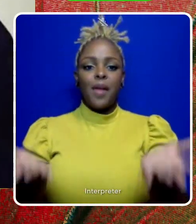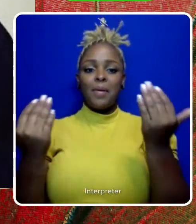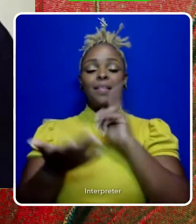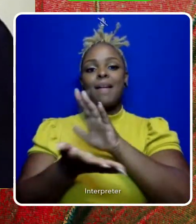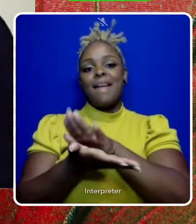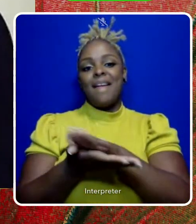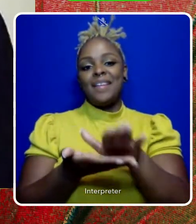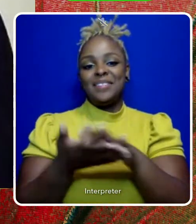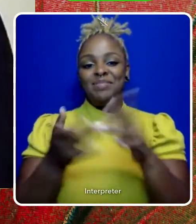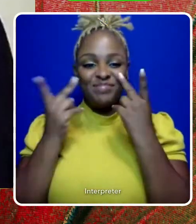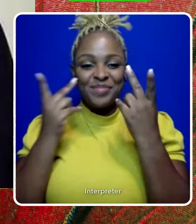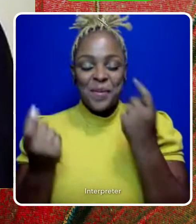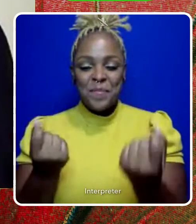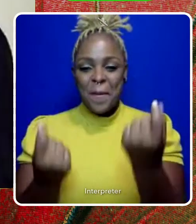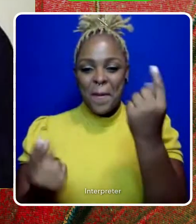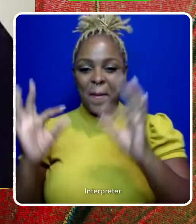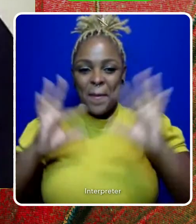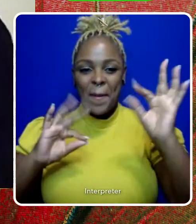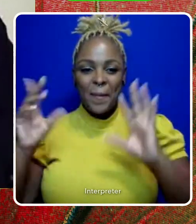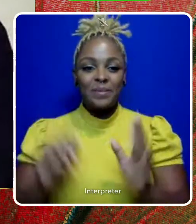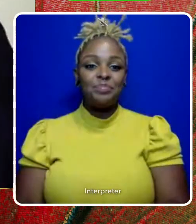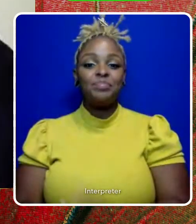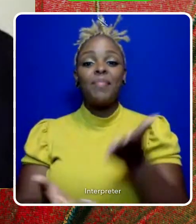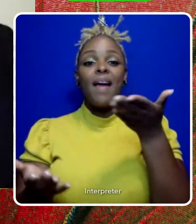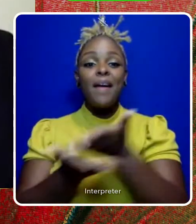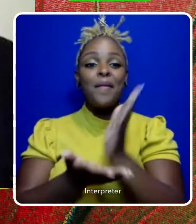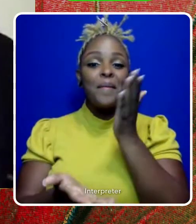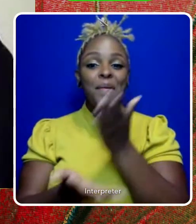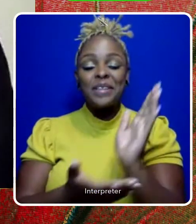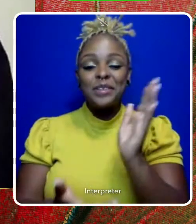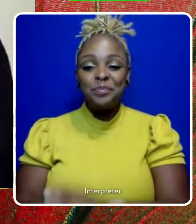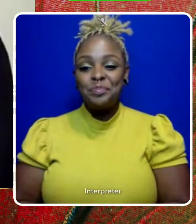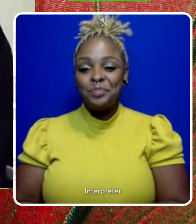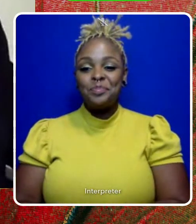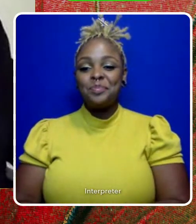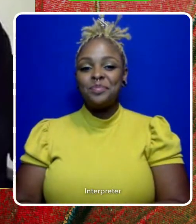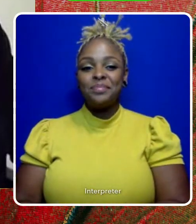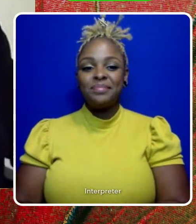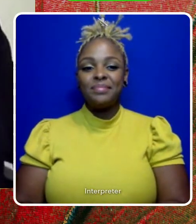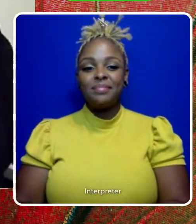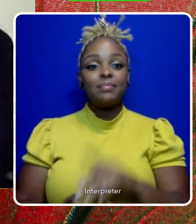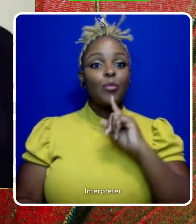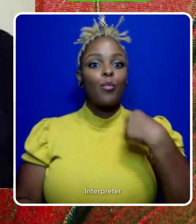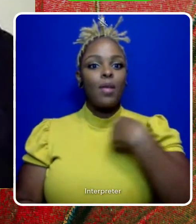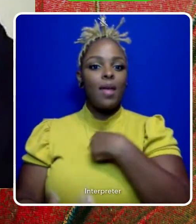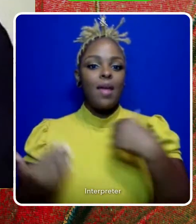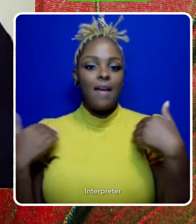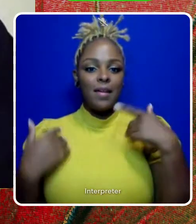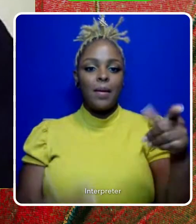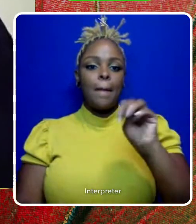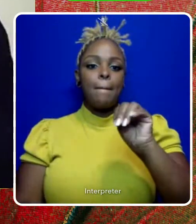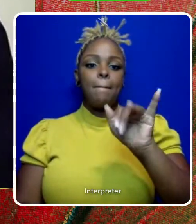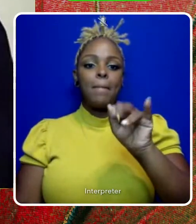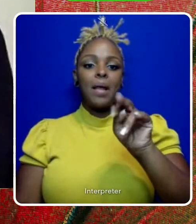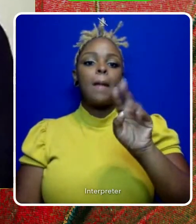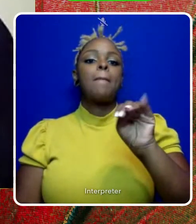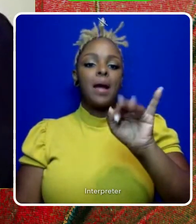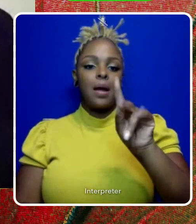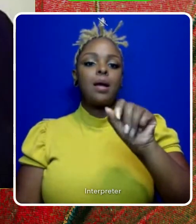All right, cool. On deck, we have Minds of Poetry. Up next, we have St.